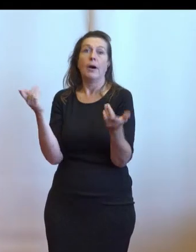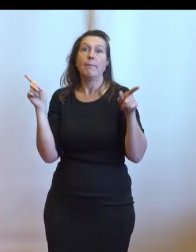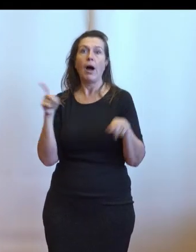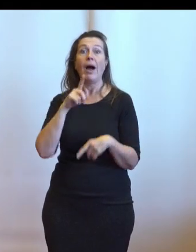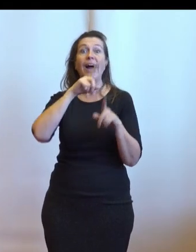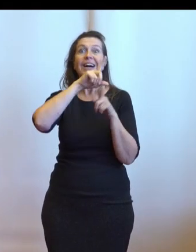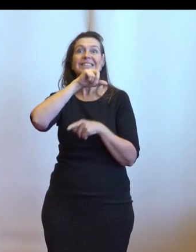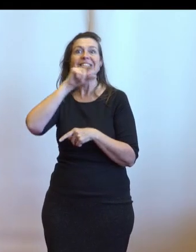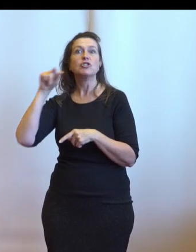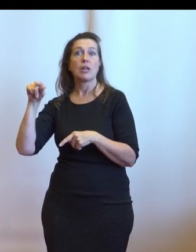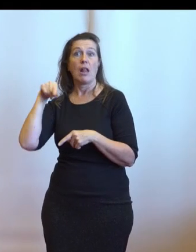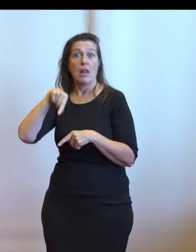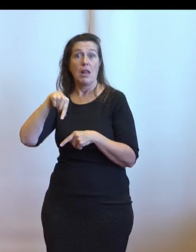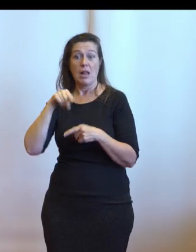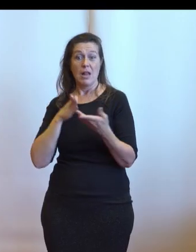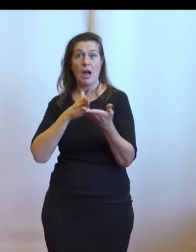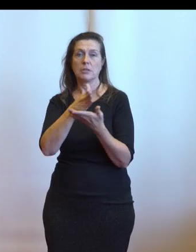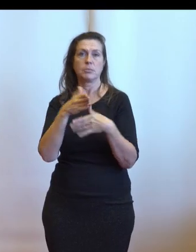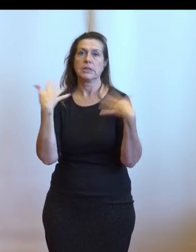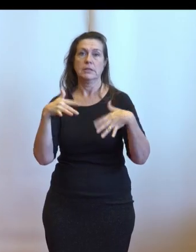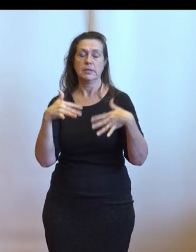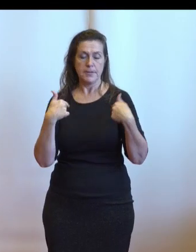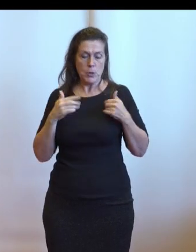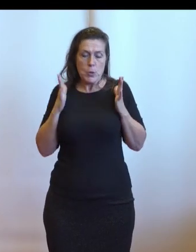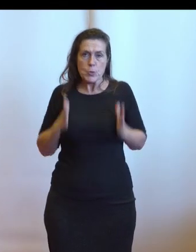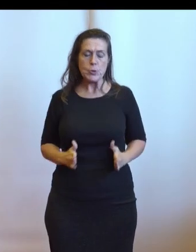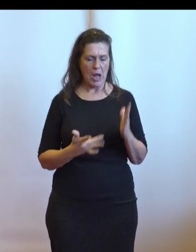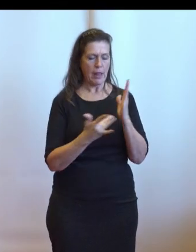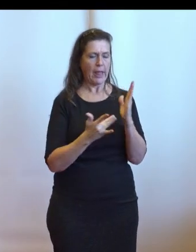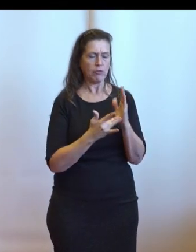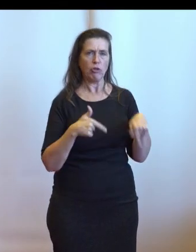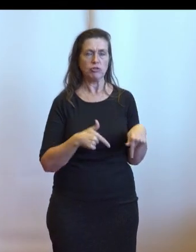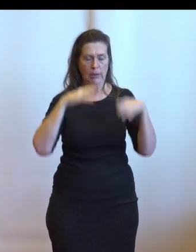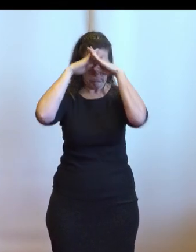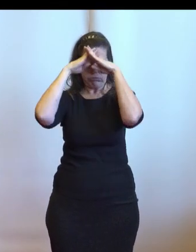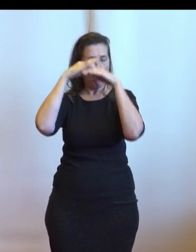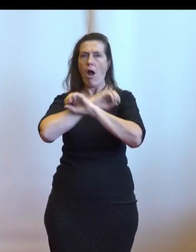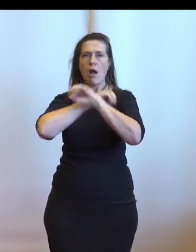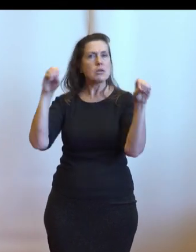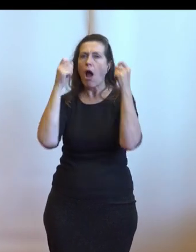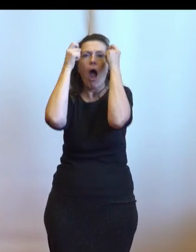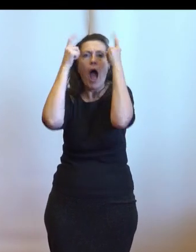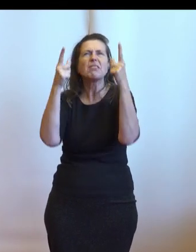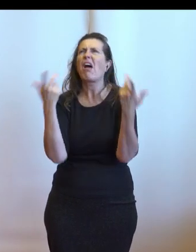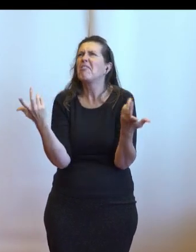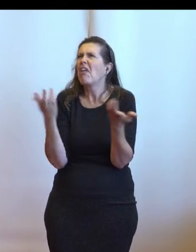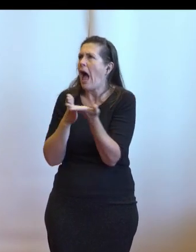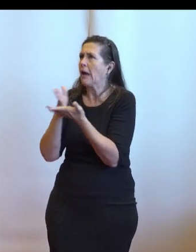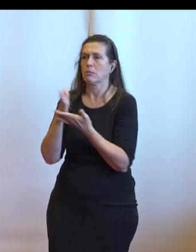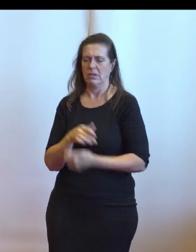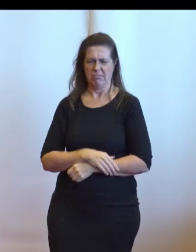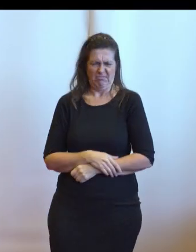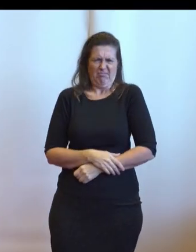accessibility is technologists. Fundamentally, technologists do not understand accessibility. They don't get it. They don't understand